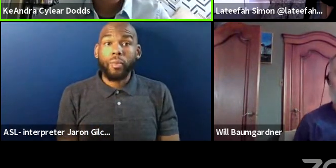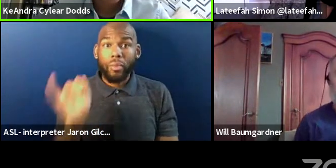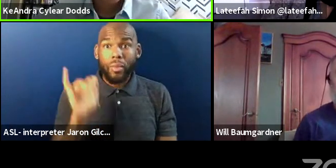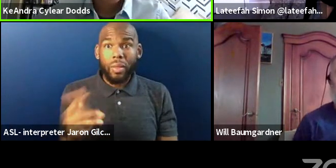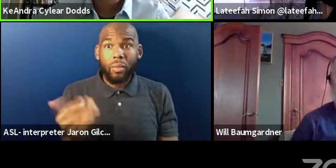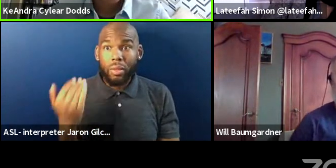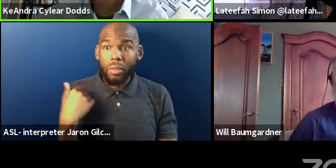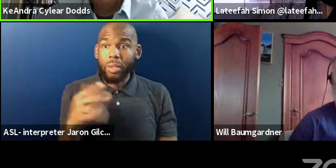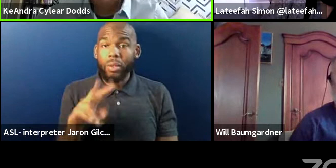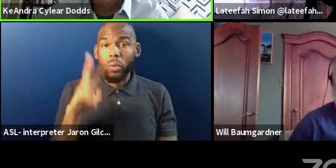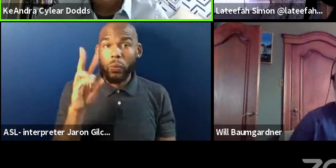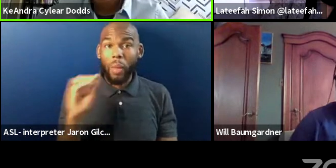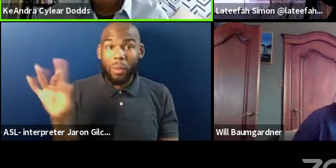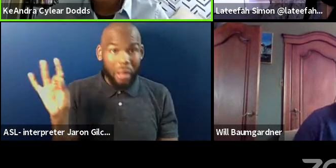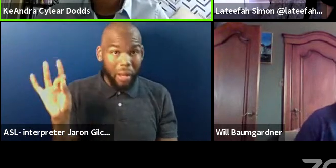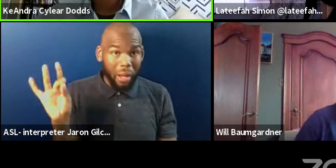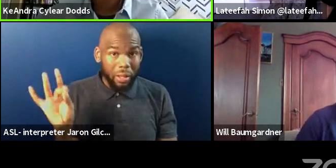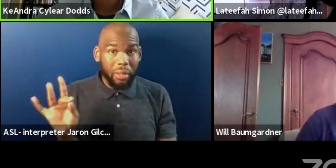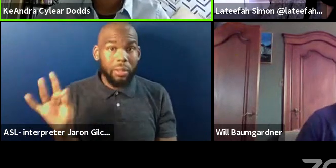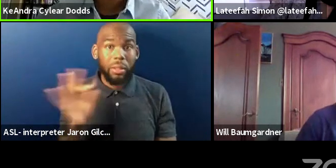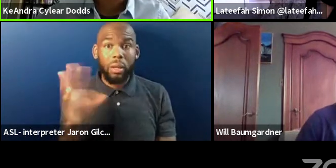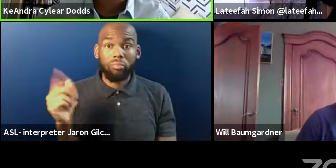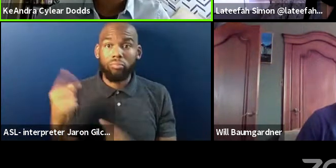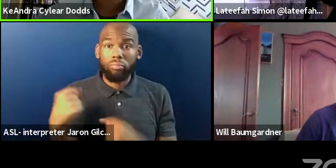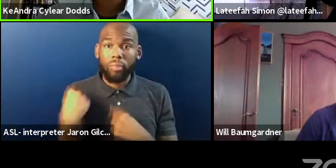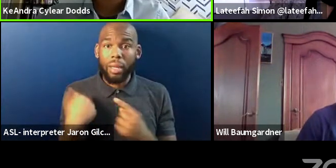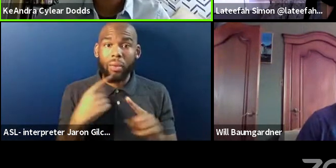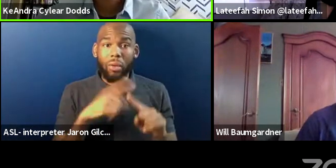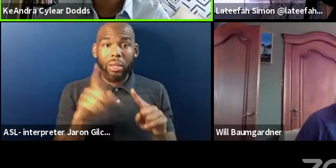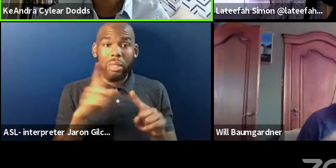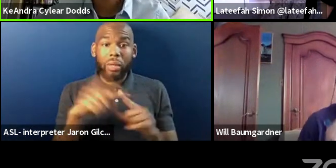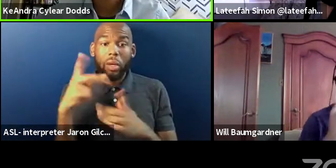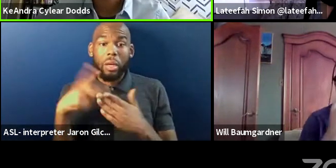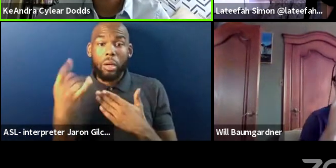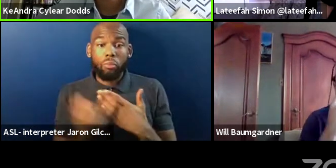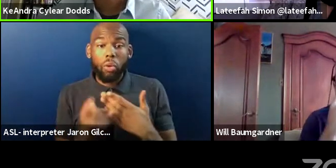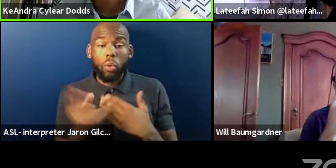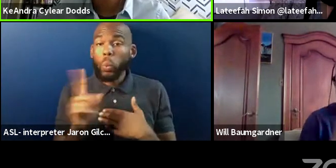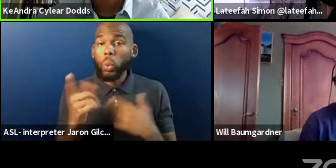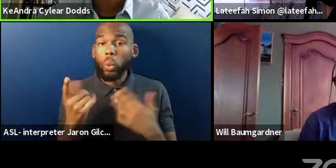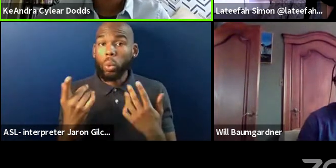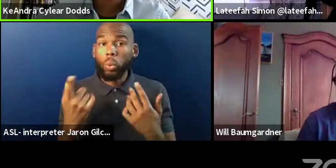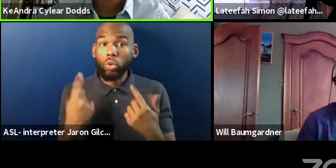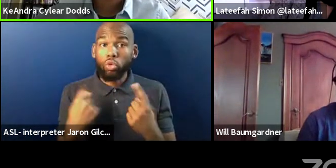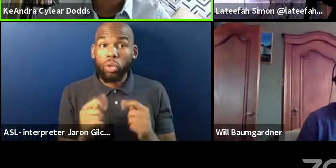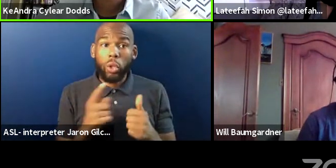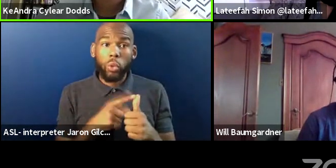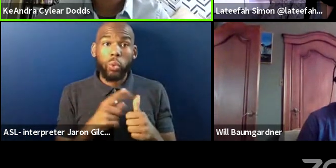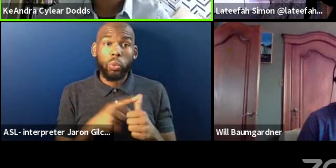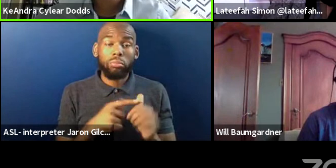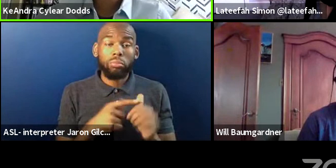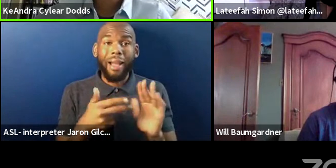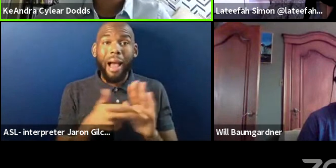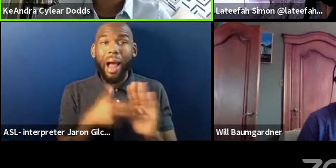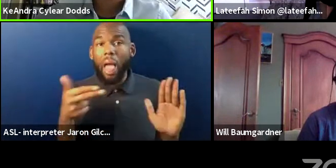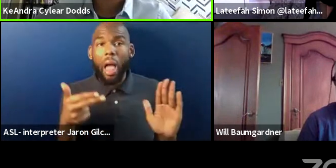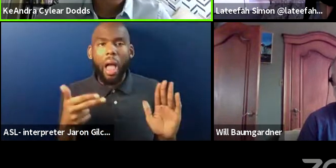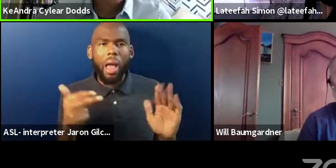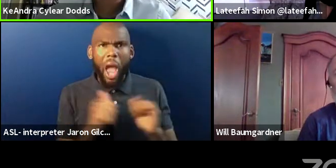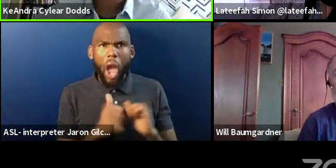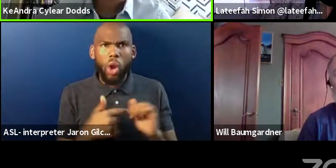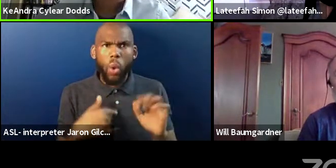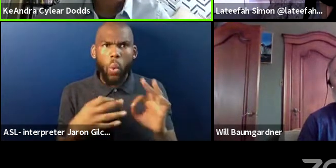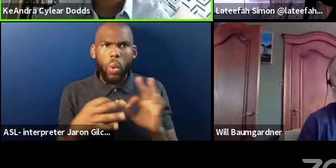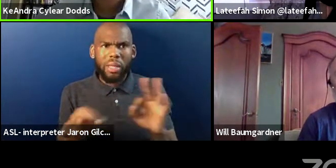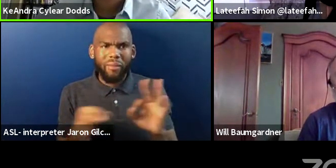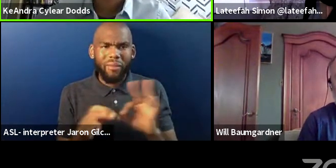2008. Since then, there's been, different projects where we've tried to, one, highlight how do we define high